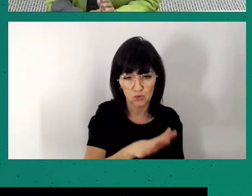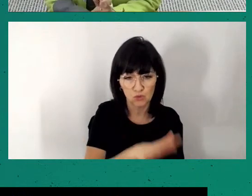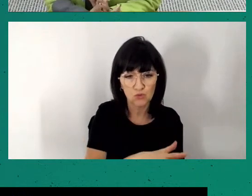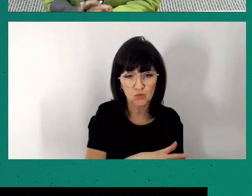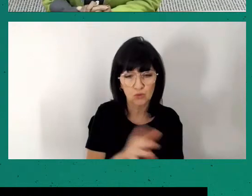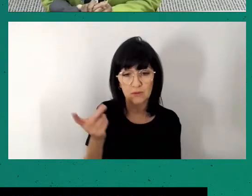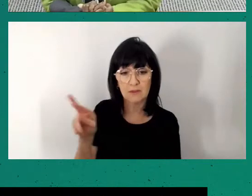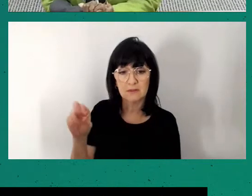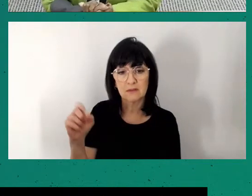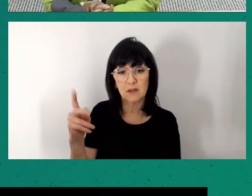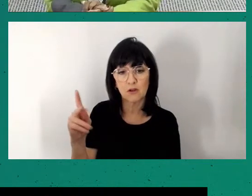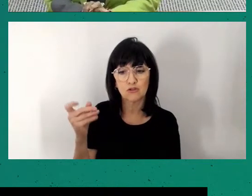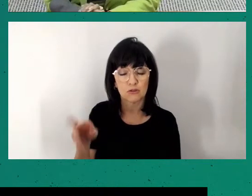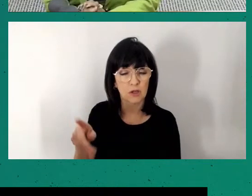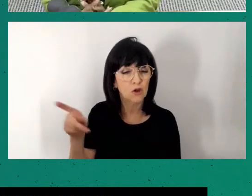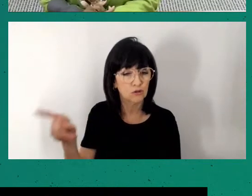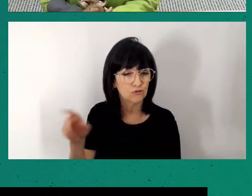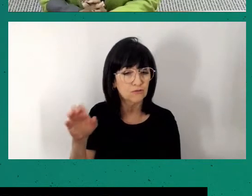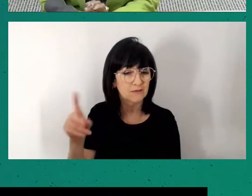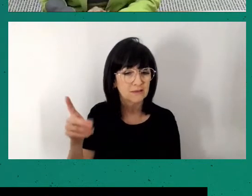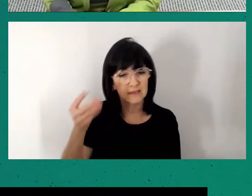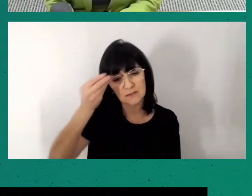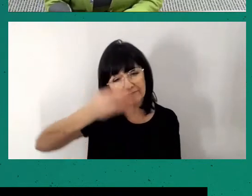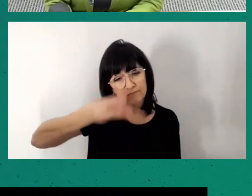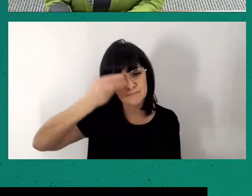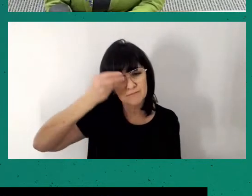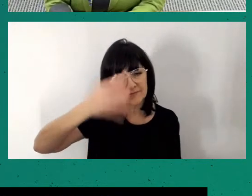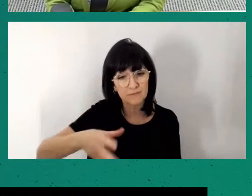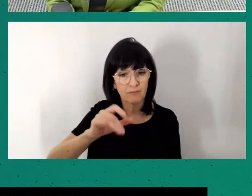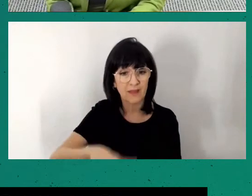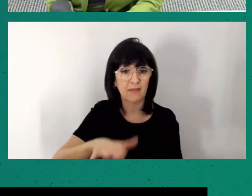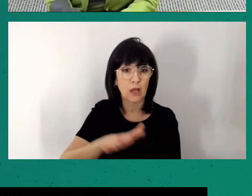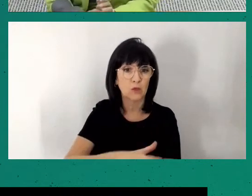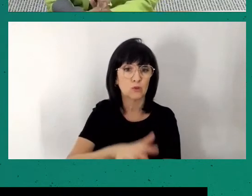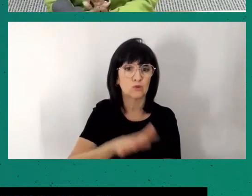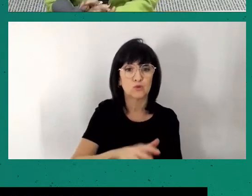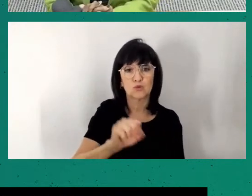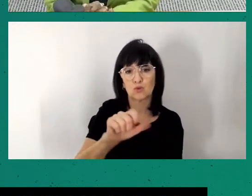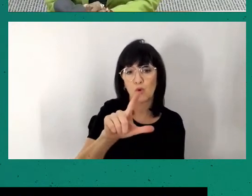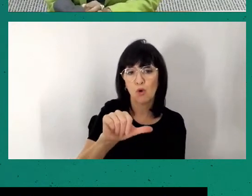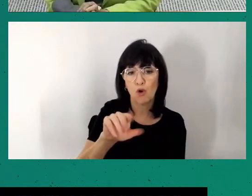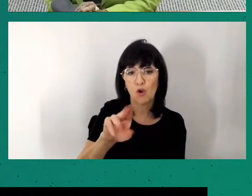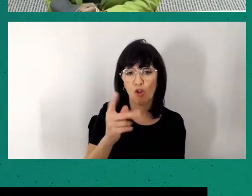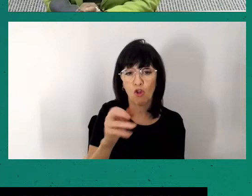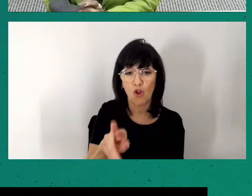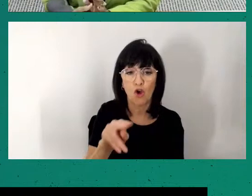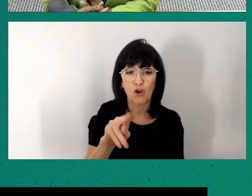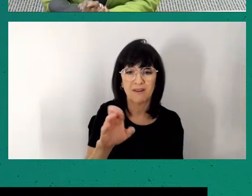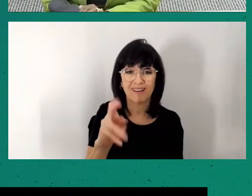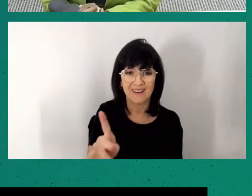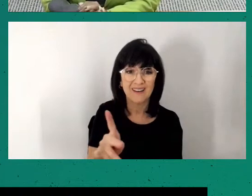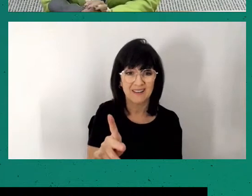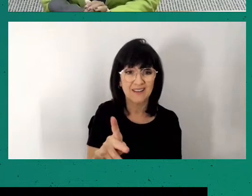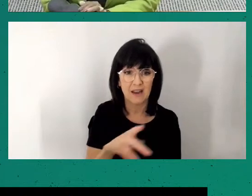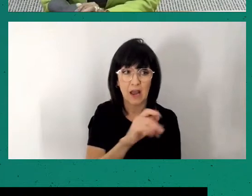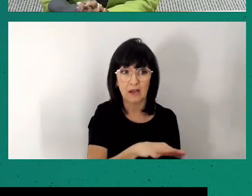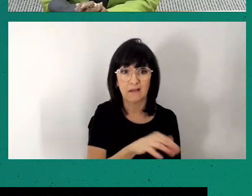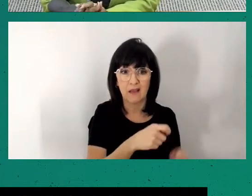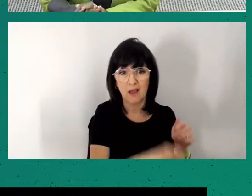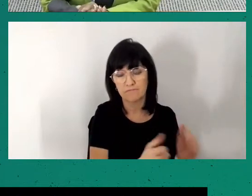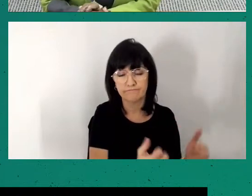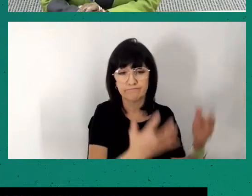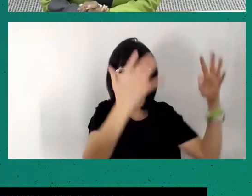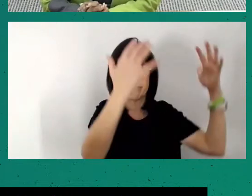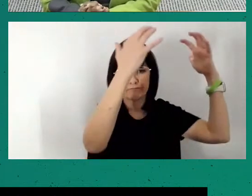talked to you about the school in Slaughter Neck that was burned down to the ground. And here again, the